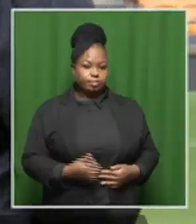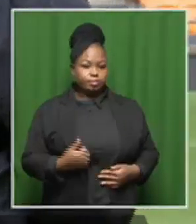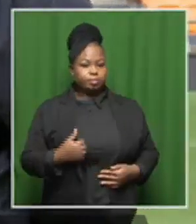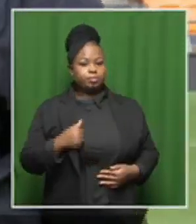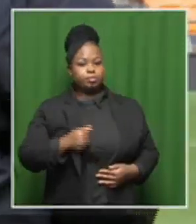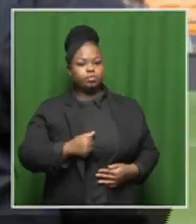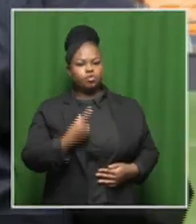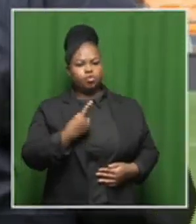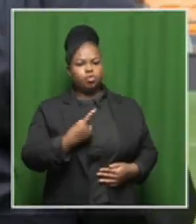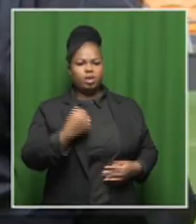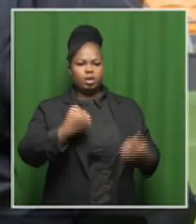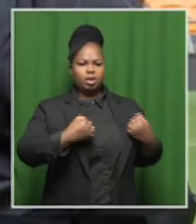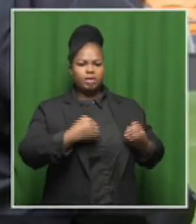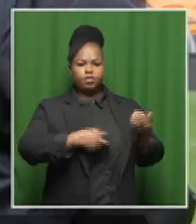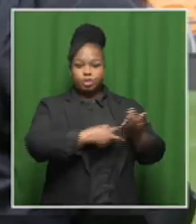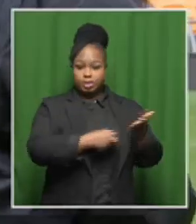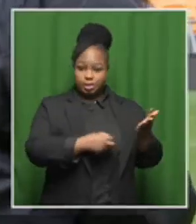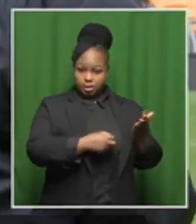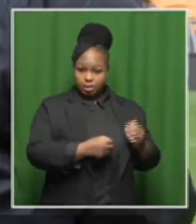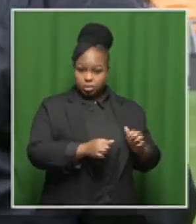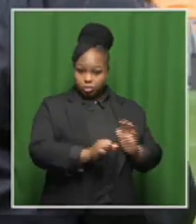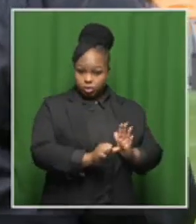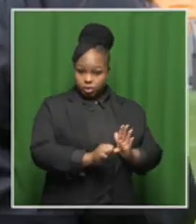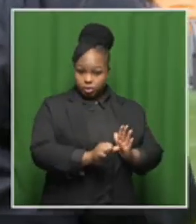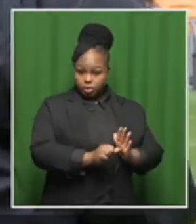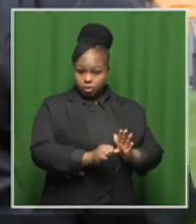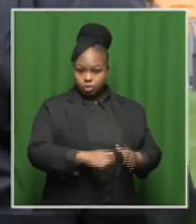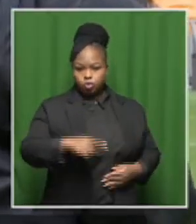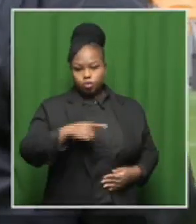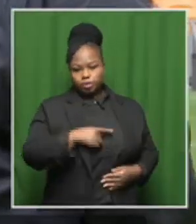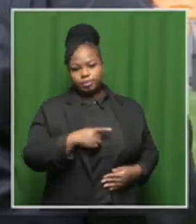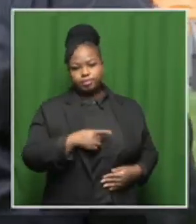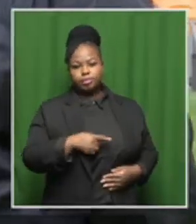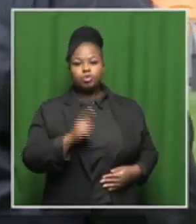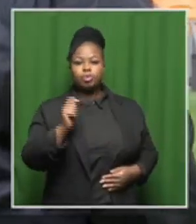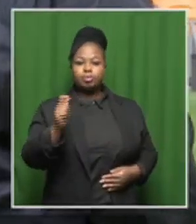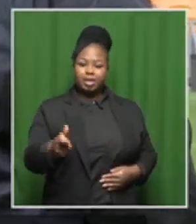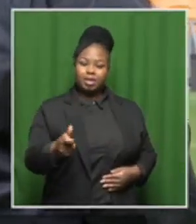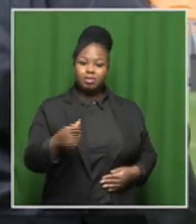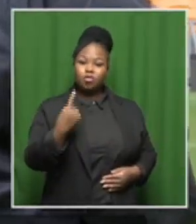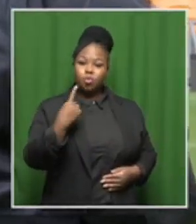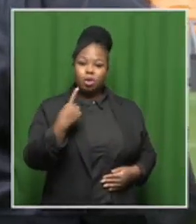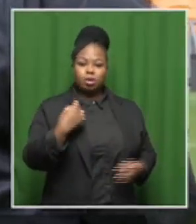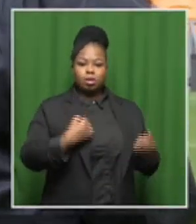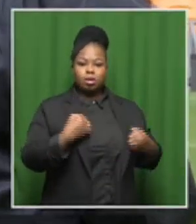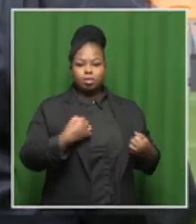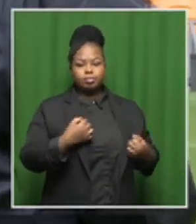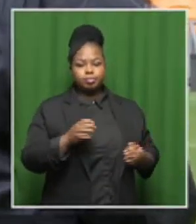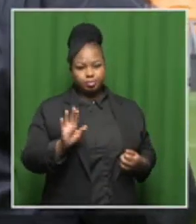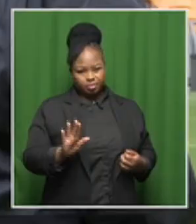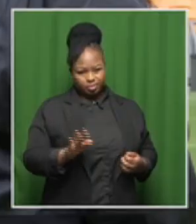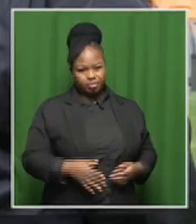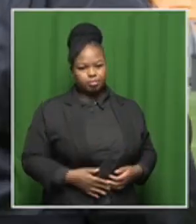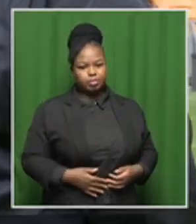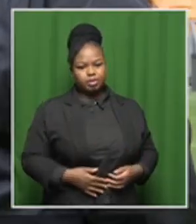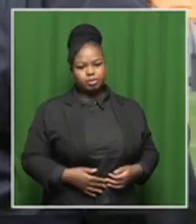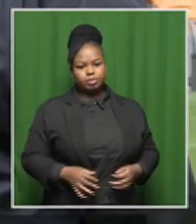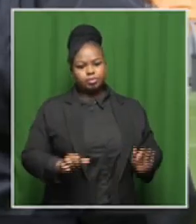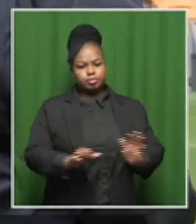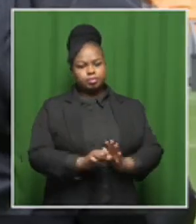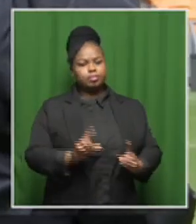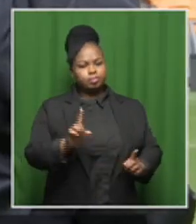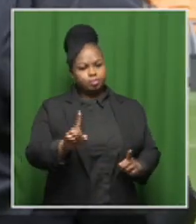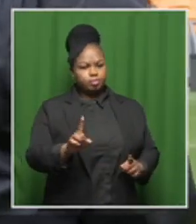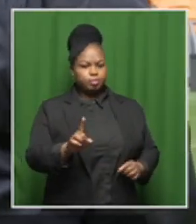car ticket is important because there's more than one of you coming to watch you paying per vehicle as well. I think an important point just before I let you